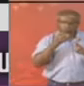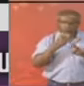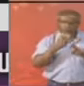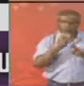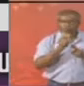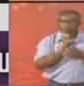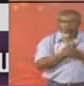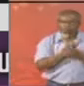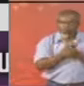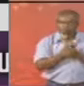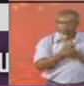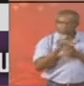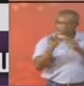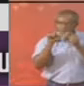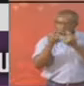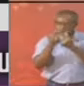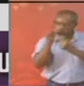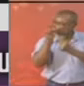restrictions, the more